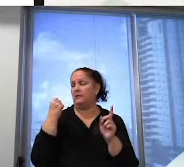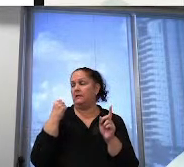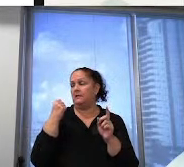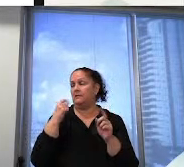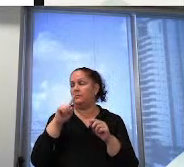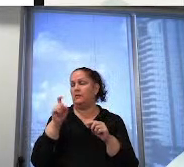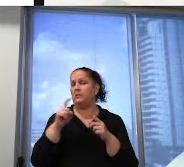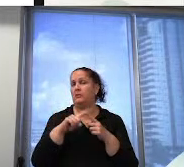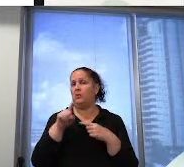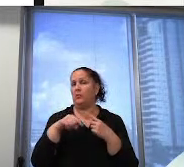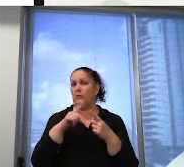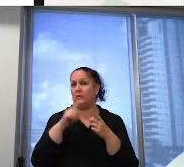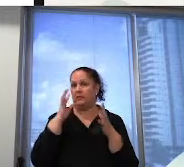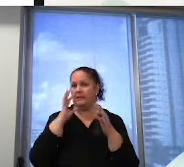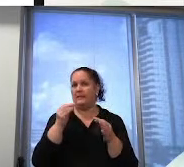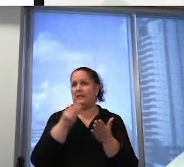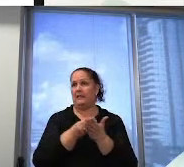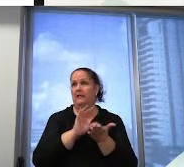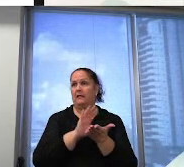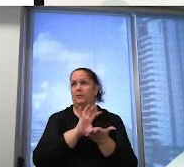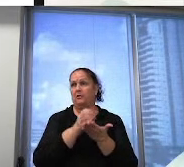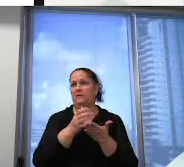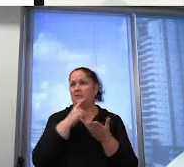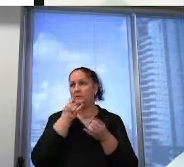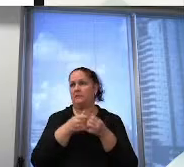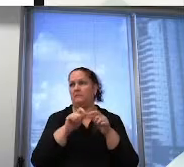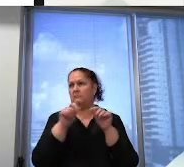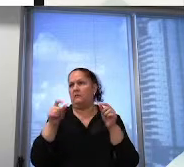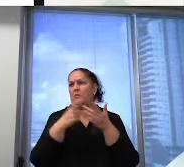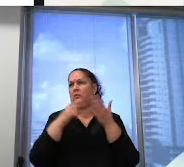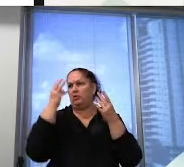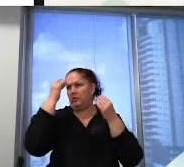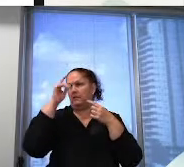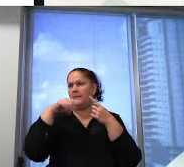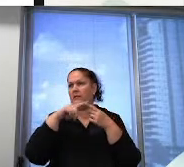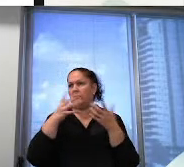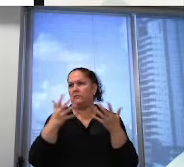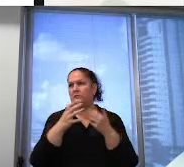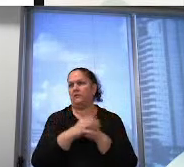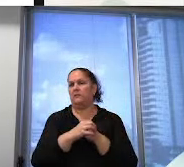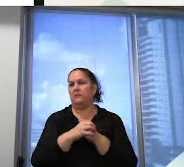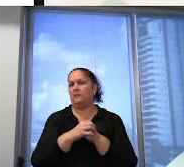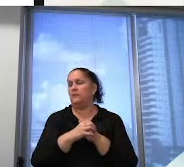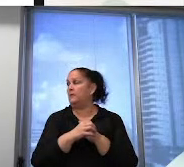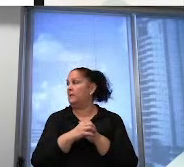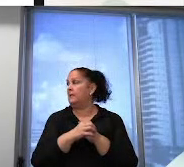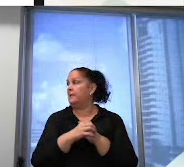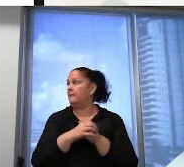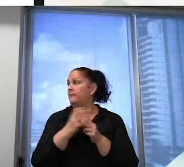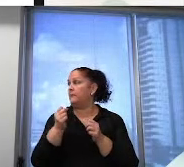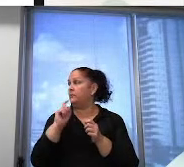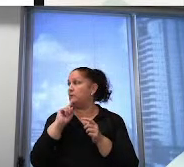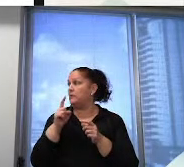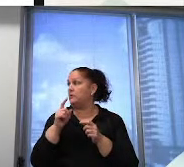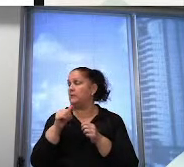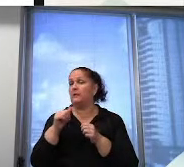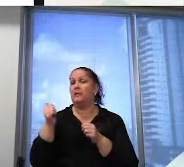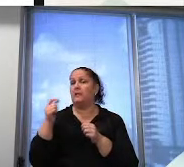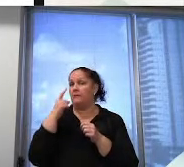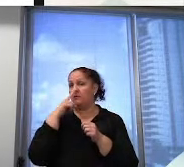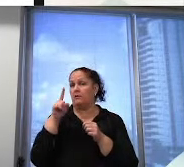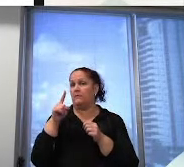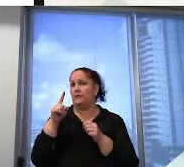Mr. Schiffman's question, is when you come up with a budget for a particular line, what are the considerations? And is Mr. Melendez going to answer